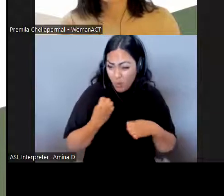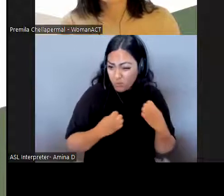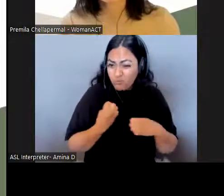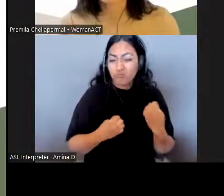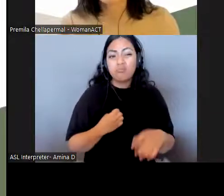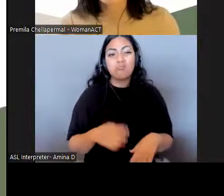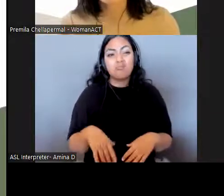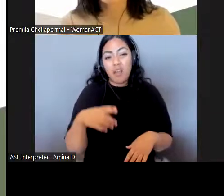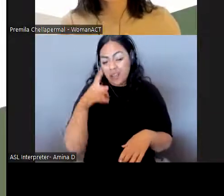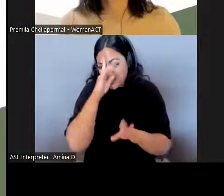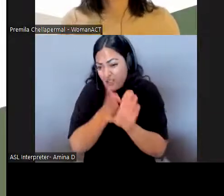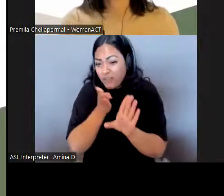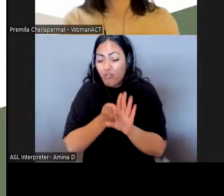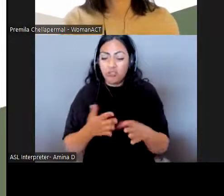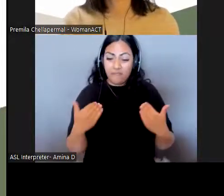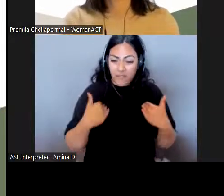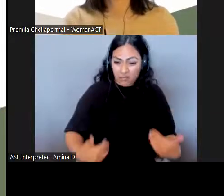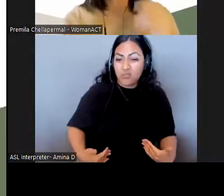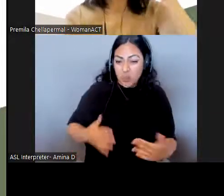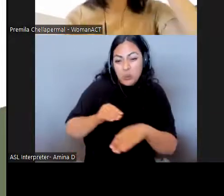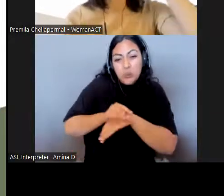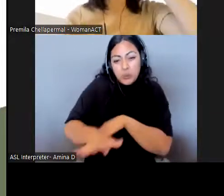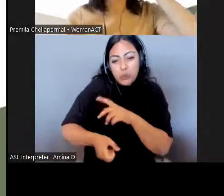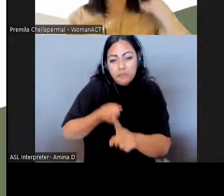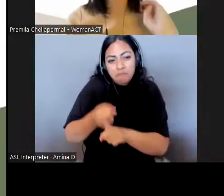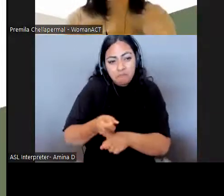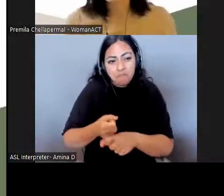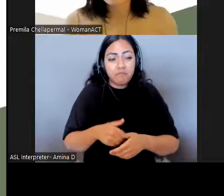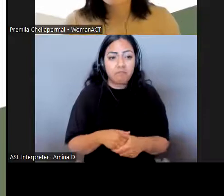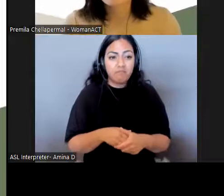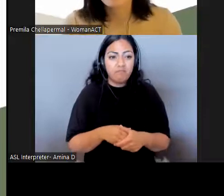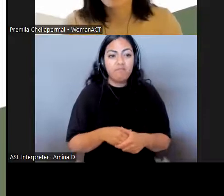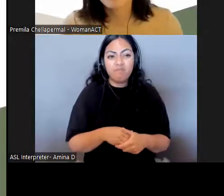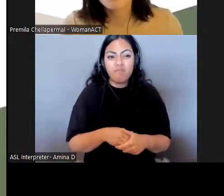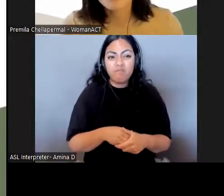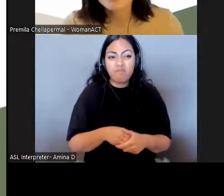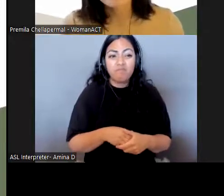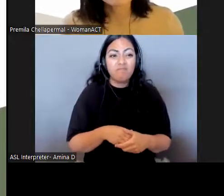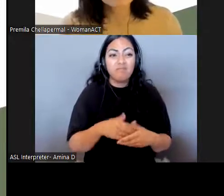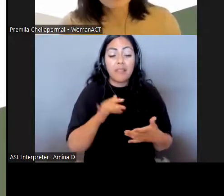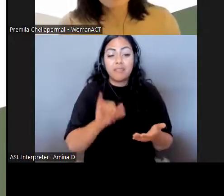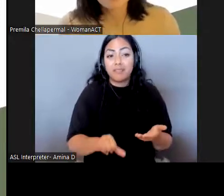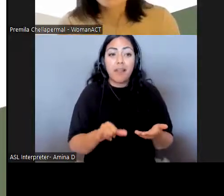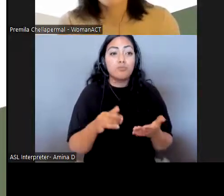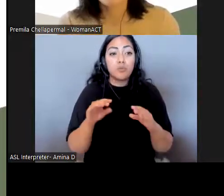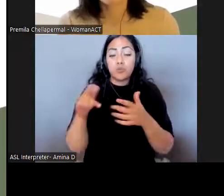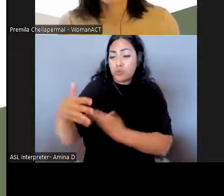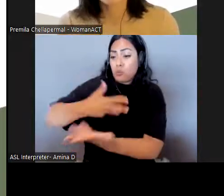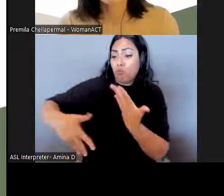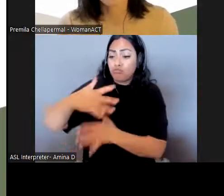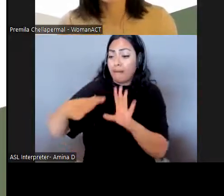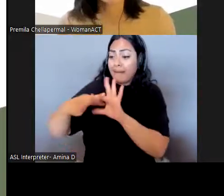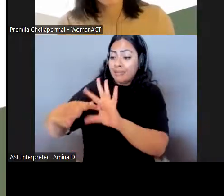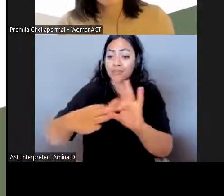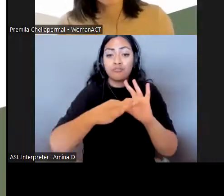and physical impacts. They described a loss of social connection and networks, and this might be as